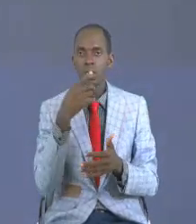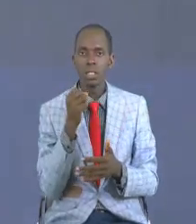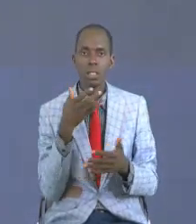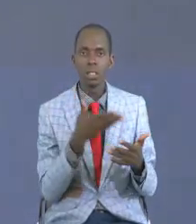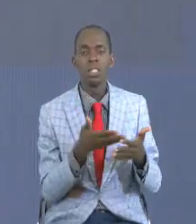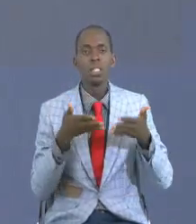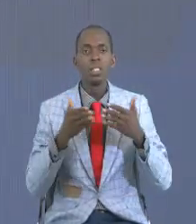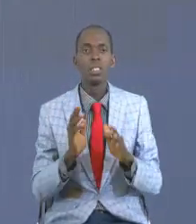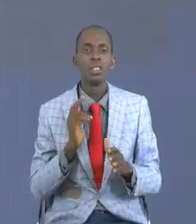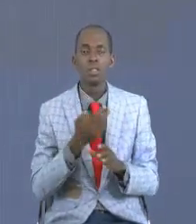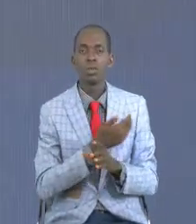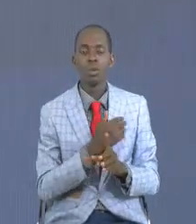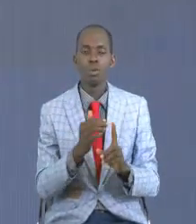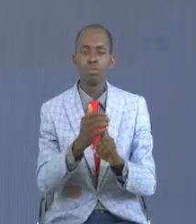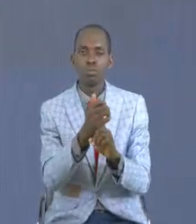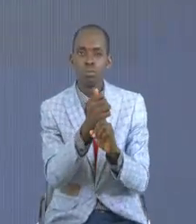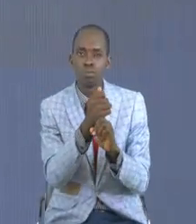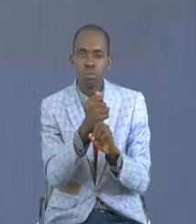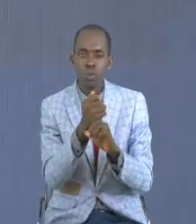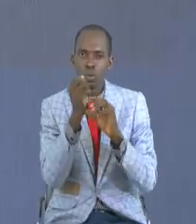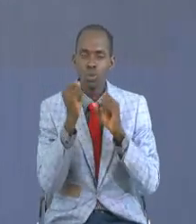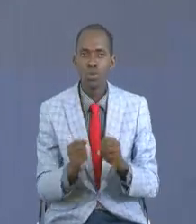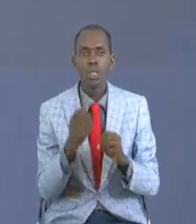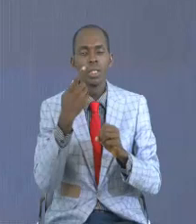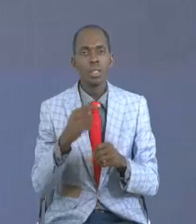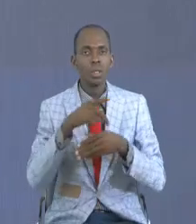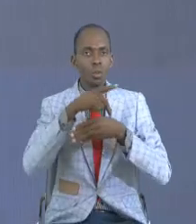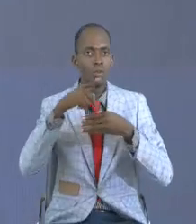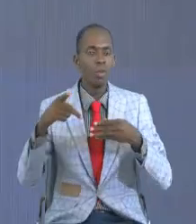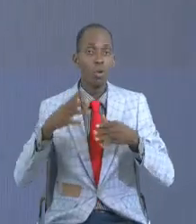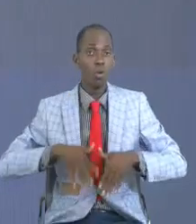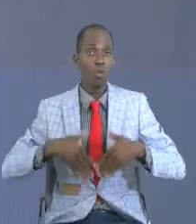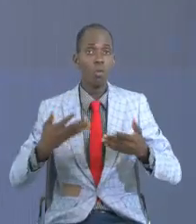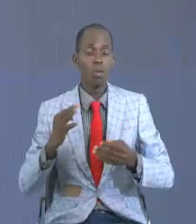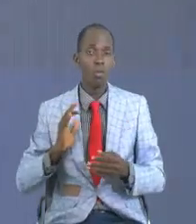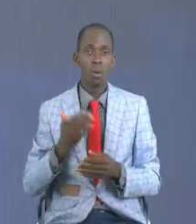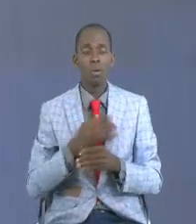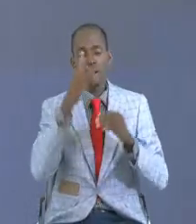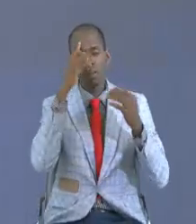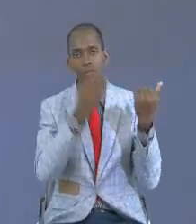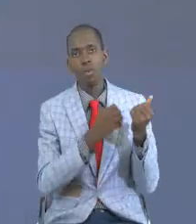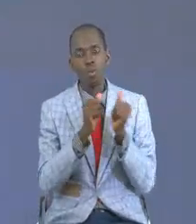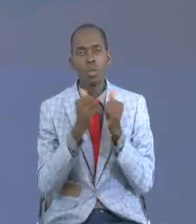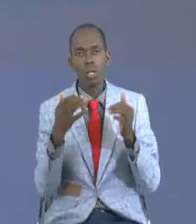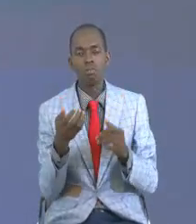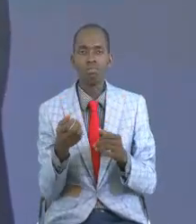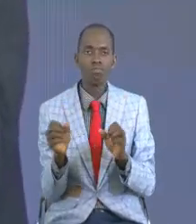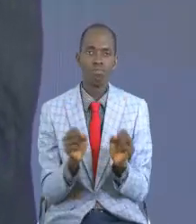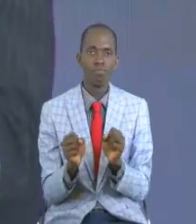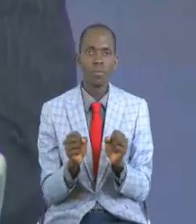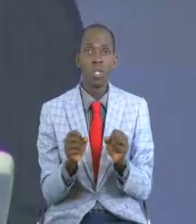uh fast the profession of our faith without wavering as we are calm don't